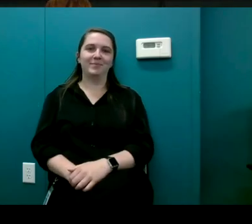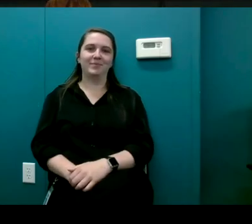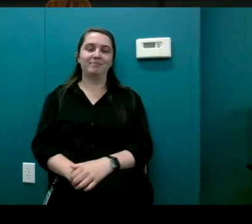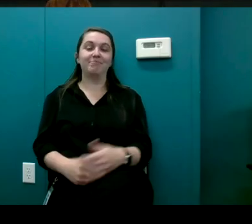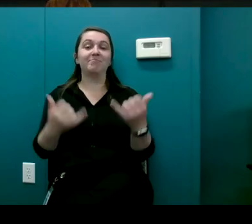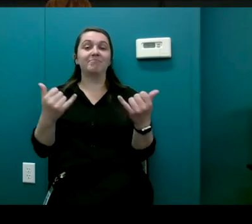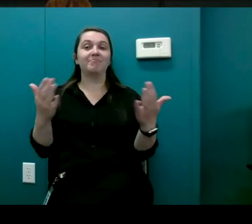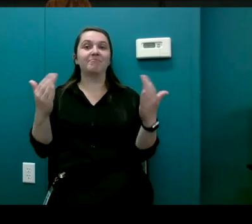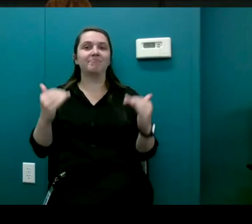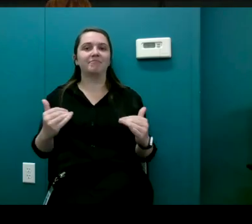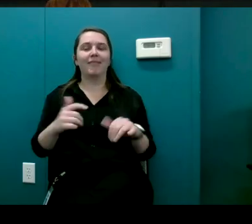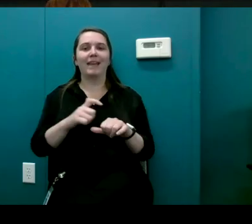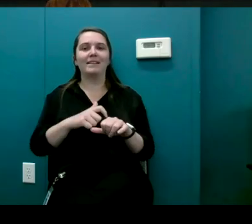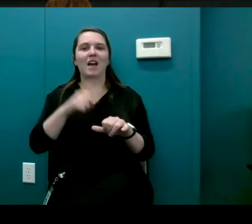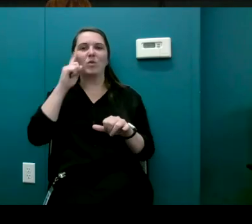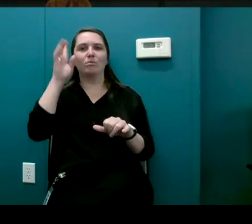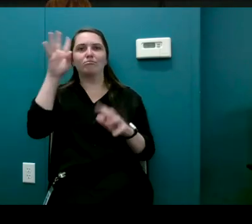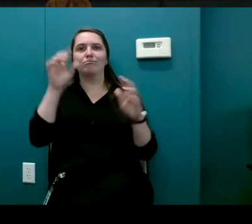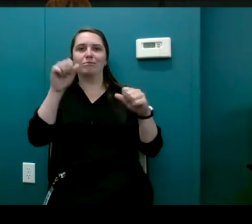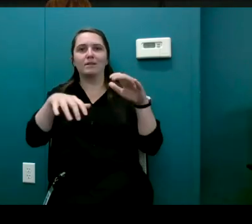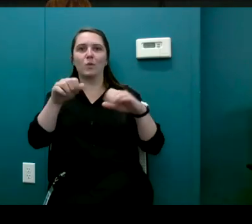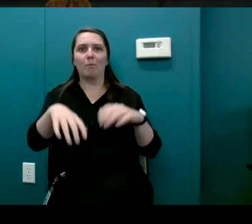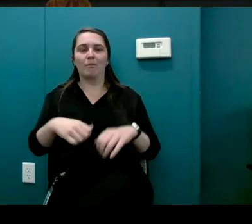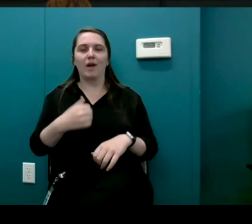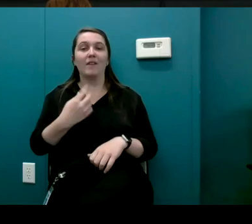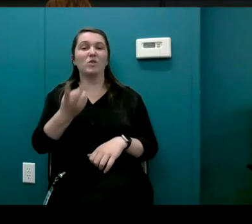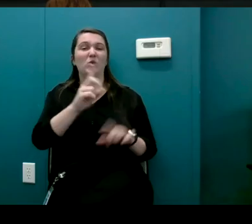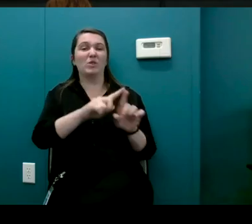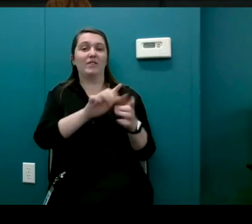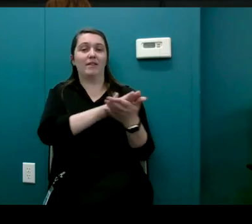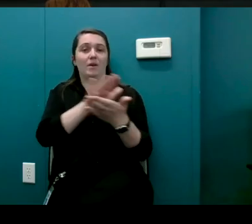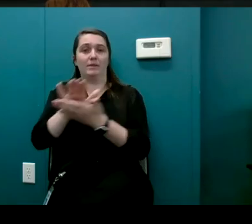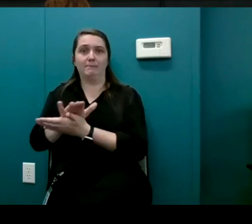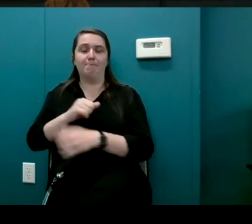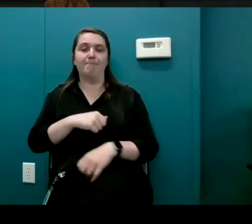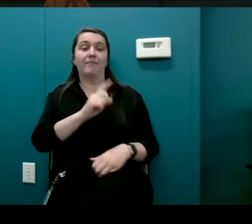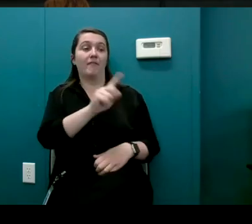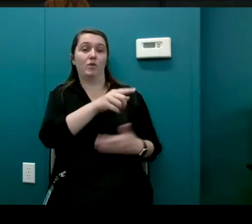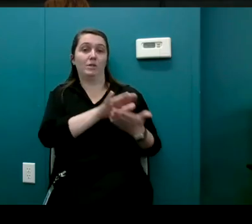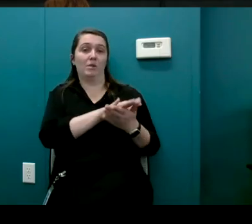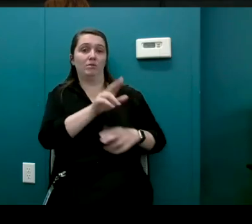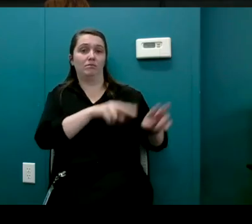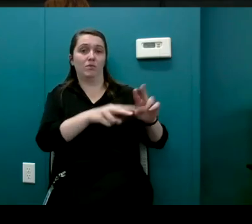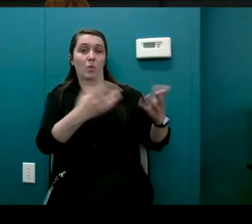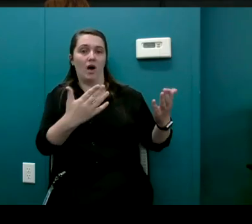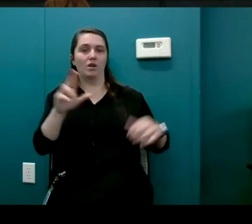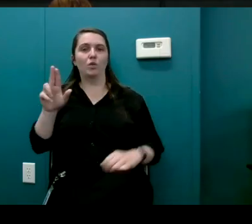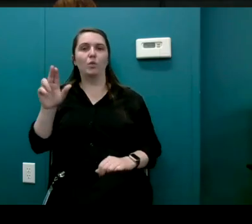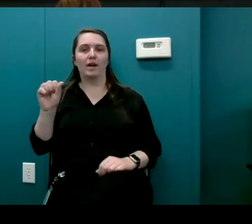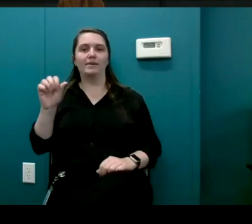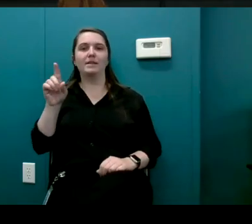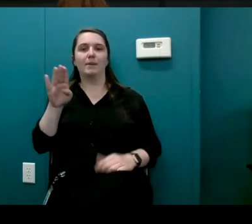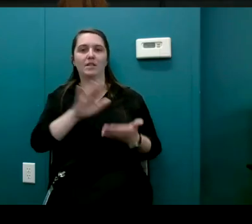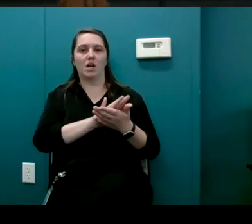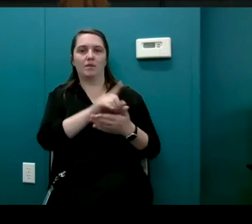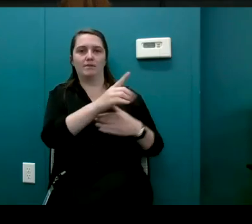Now we're going to do a little bit of times to brainstorm. Okay, I have two different documents. The first document we're going to look at is this USDB document.